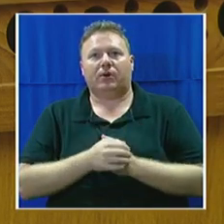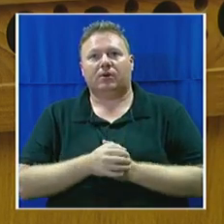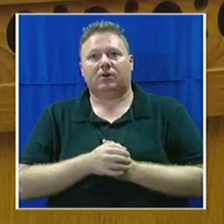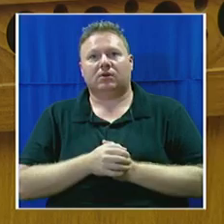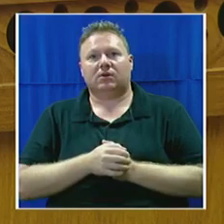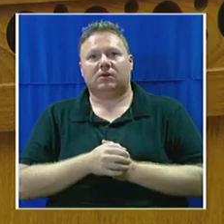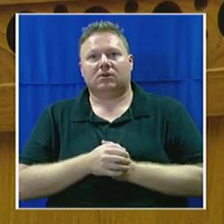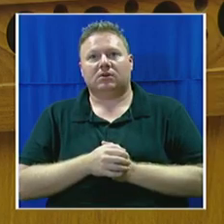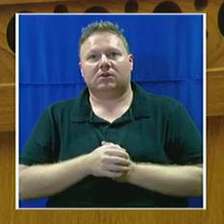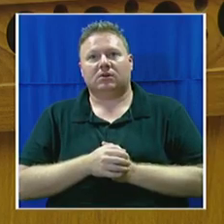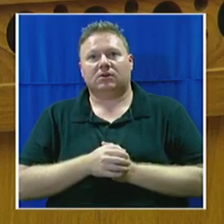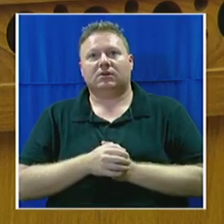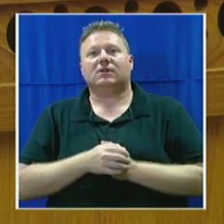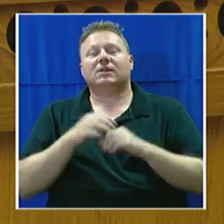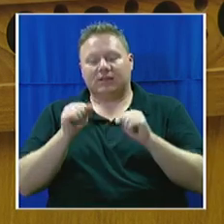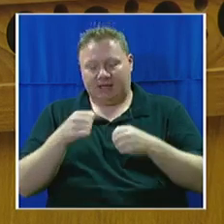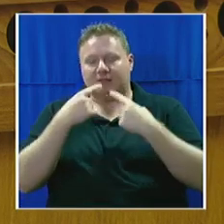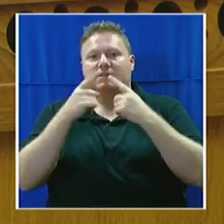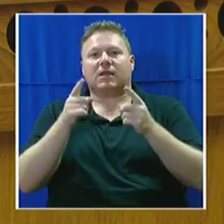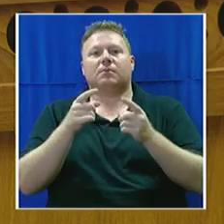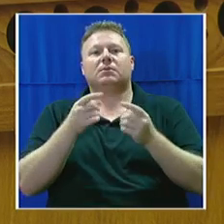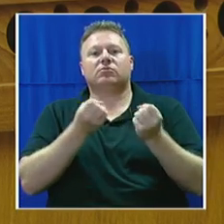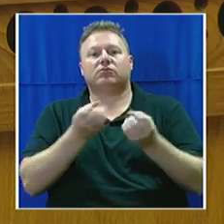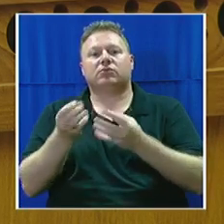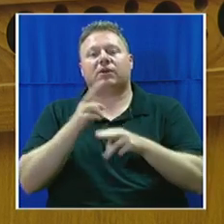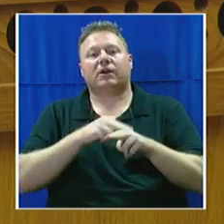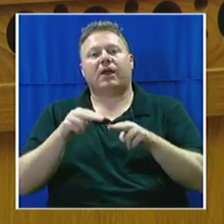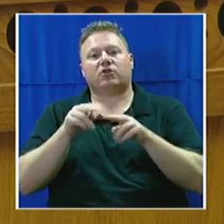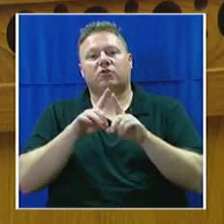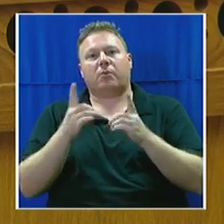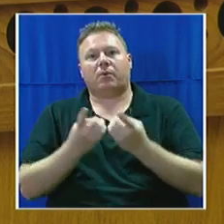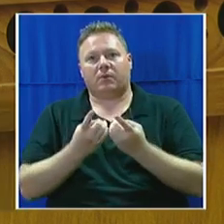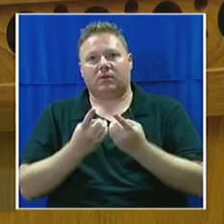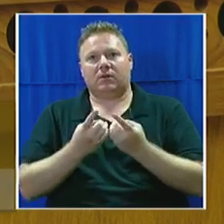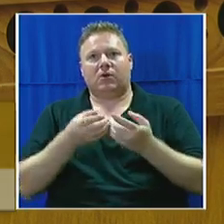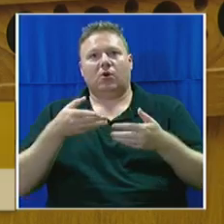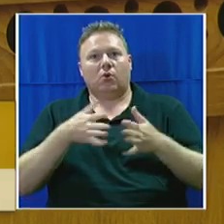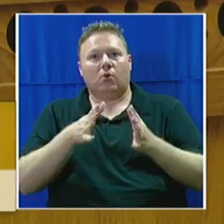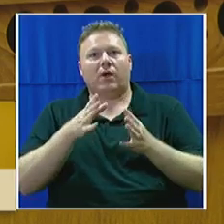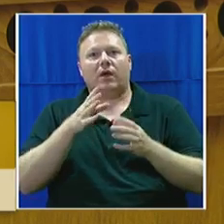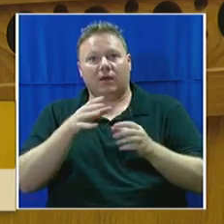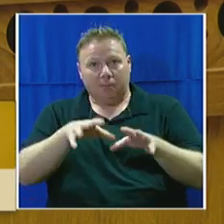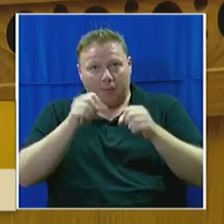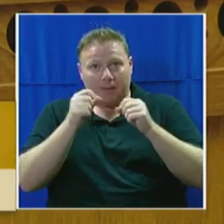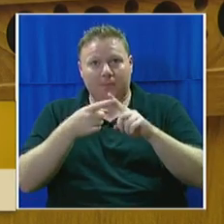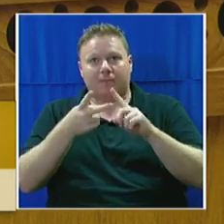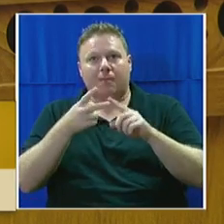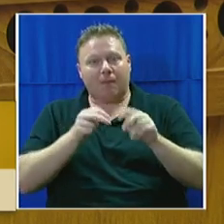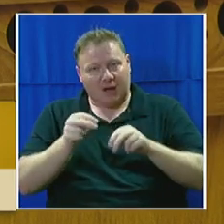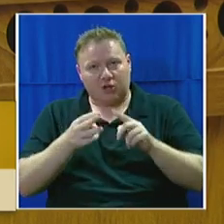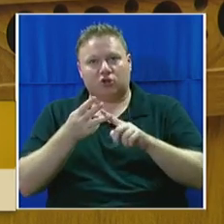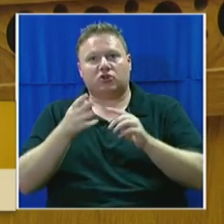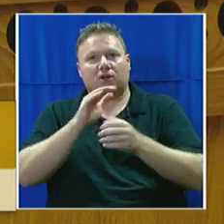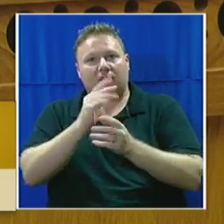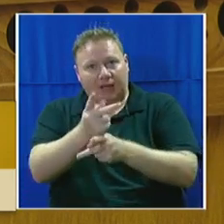well. Yes, statements have been issued by the National Department saying that measures are in place to detect, manage, contain any cases